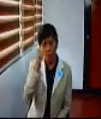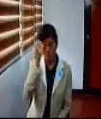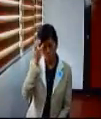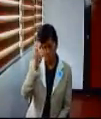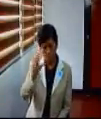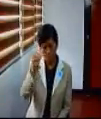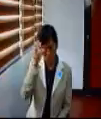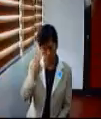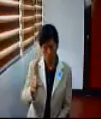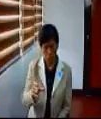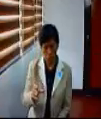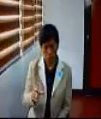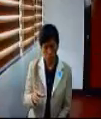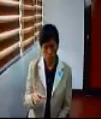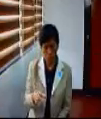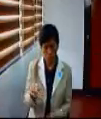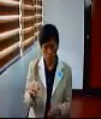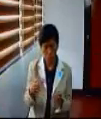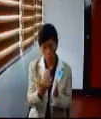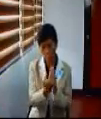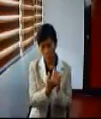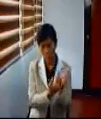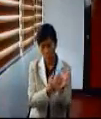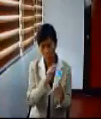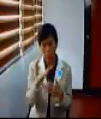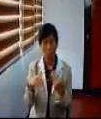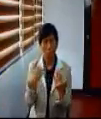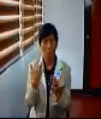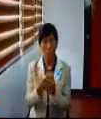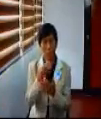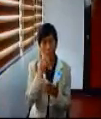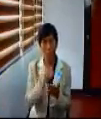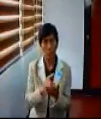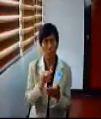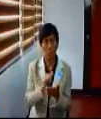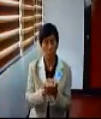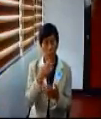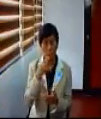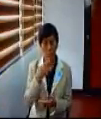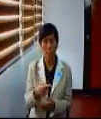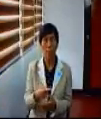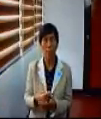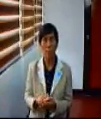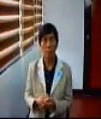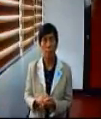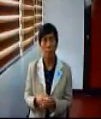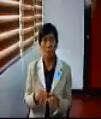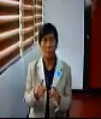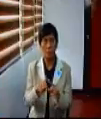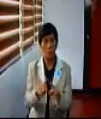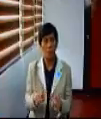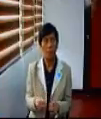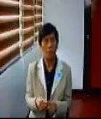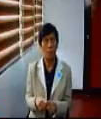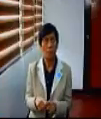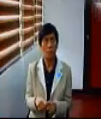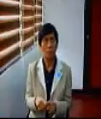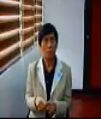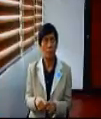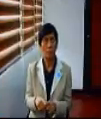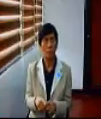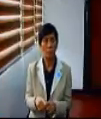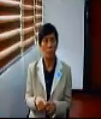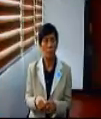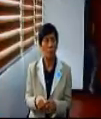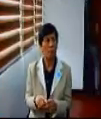confirm and affirm the contents of all the documents that I just mentioned, as well as the sending of those